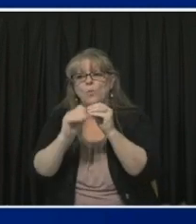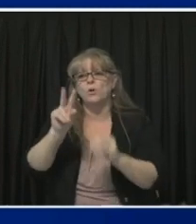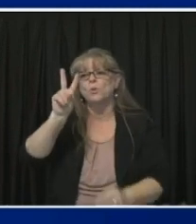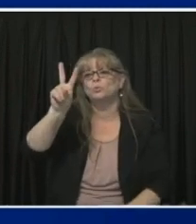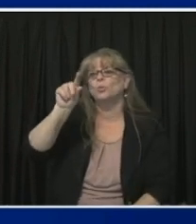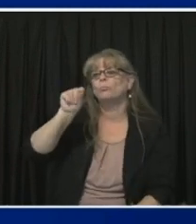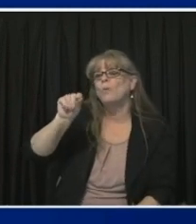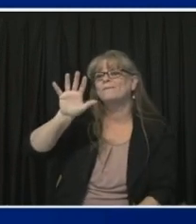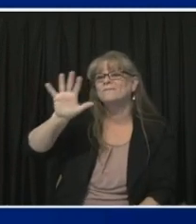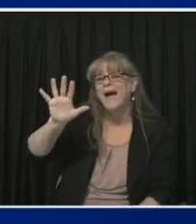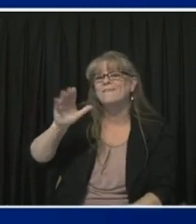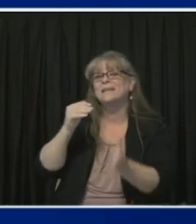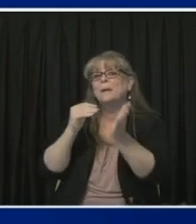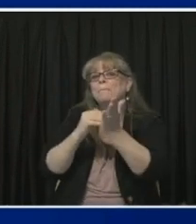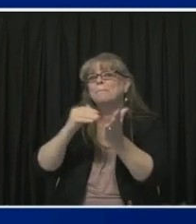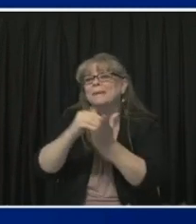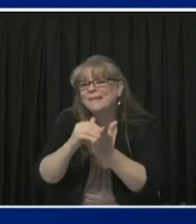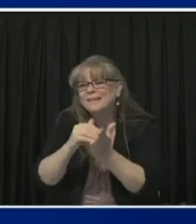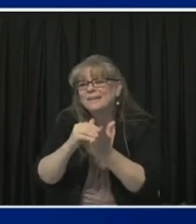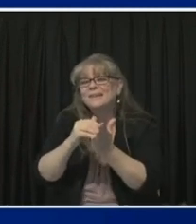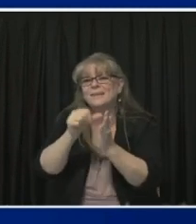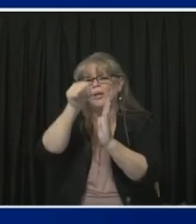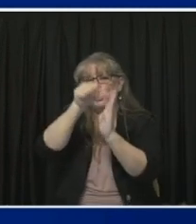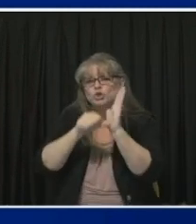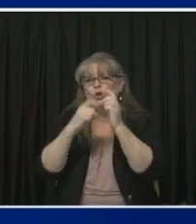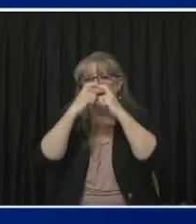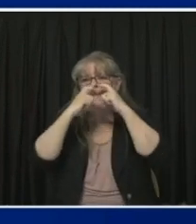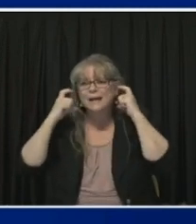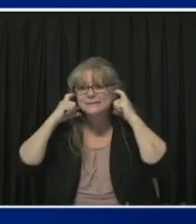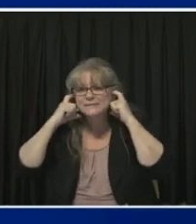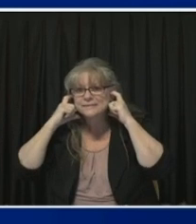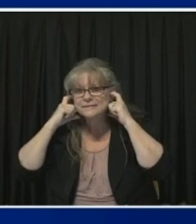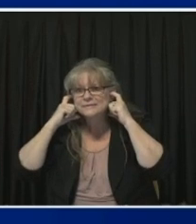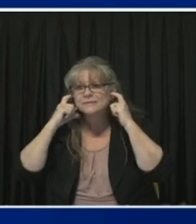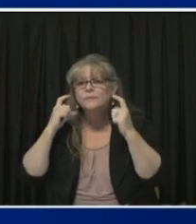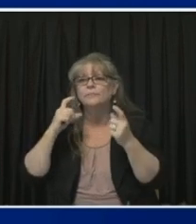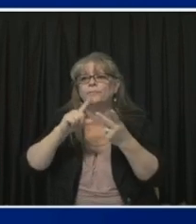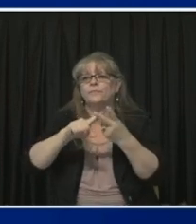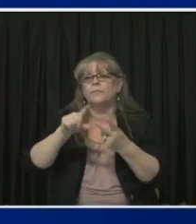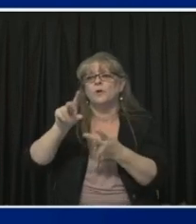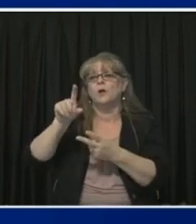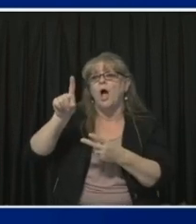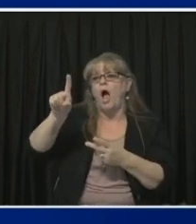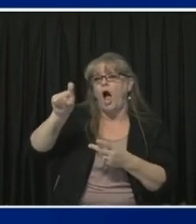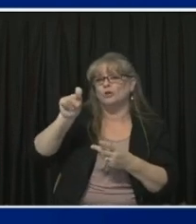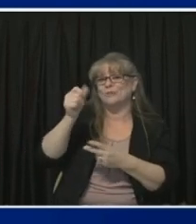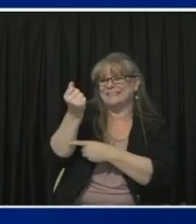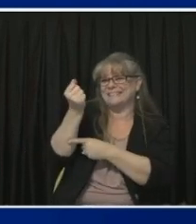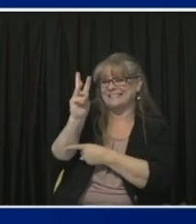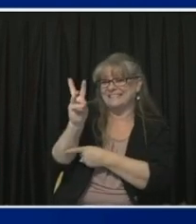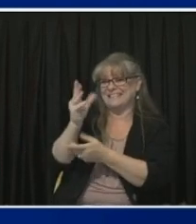surgical masks, 116,000 face shields, those are the plastic face shields, 195,000